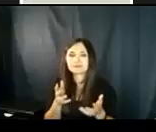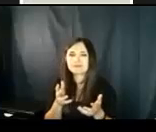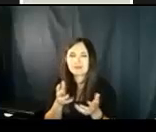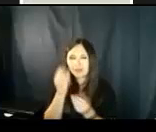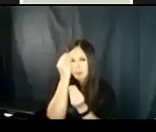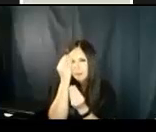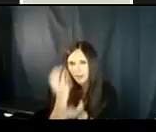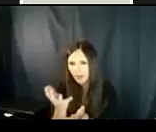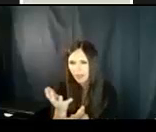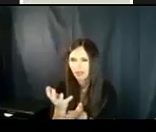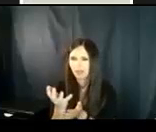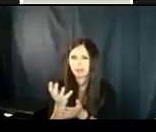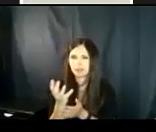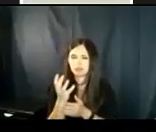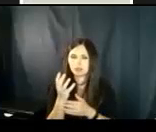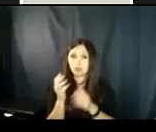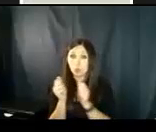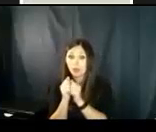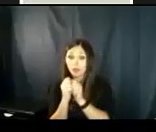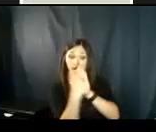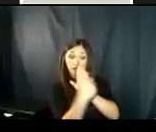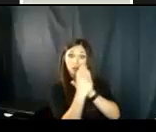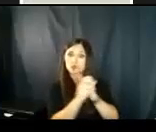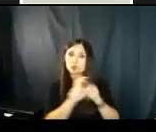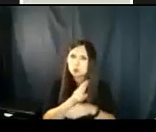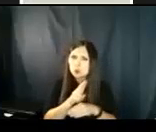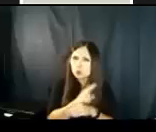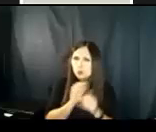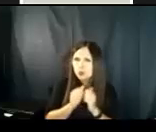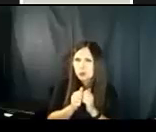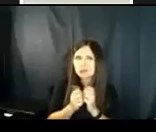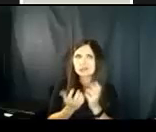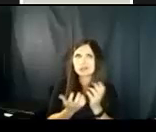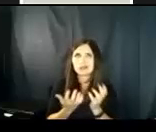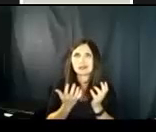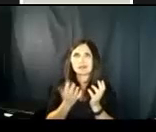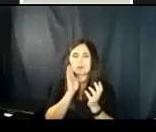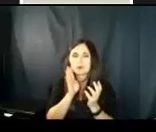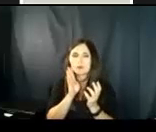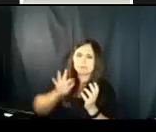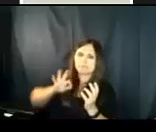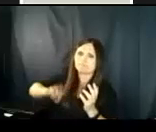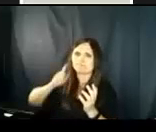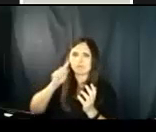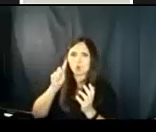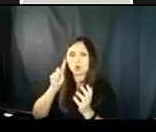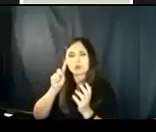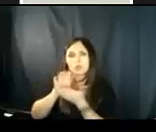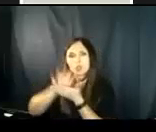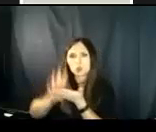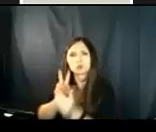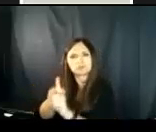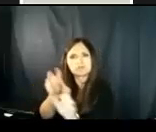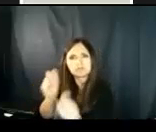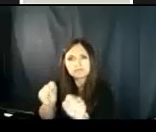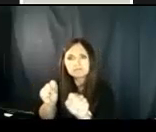information that use headers in a way that's going to be useful for your learners. This again goes